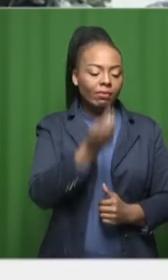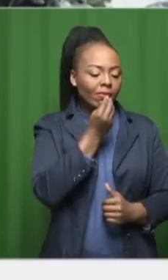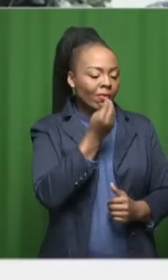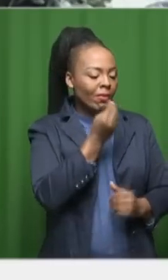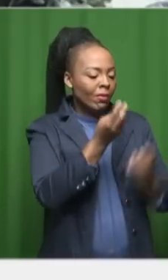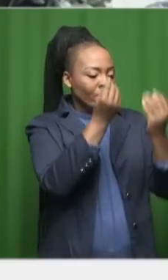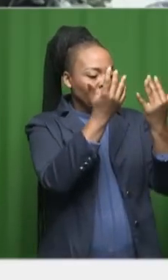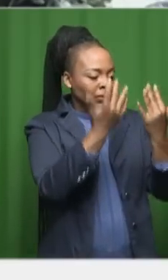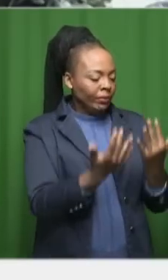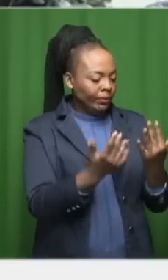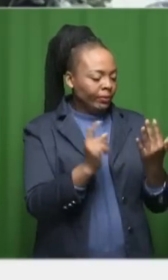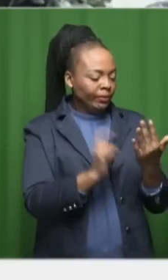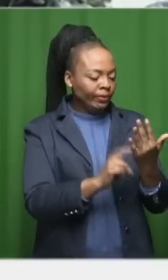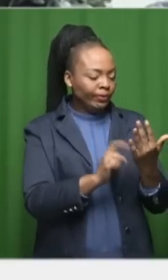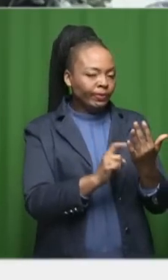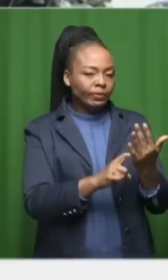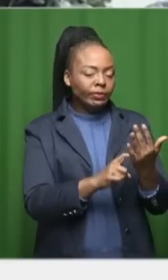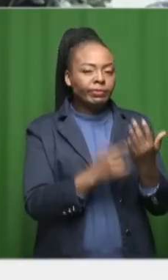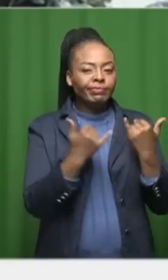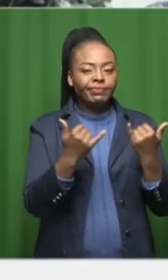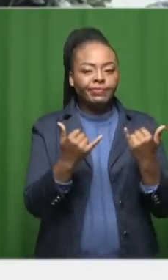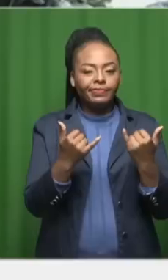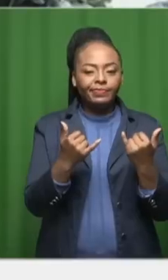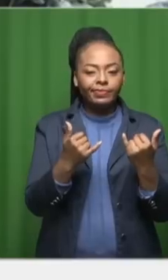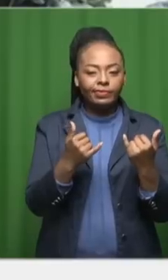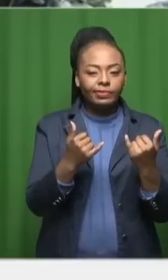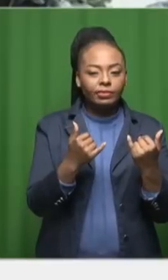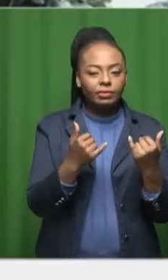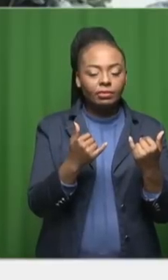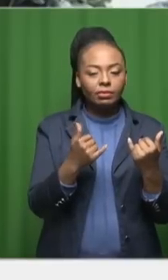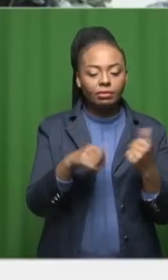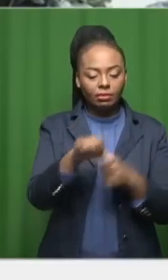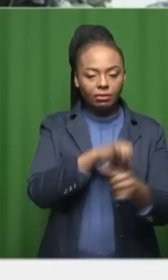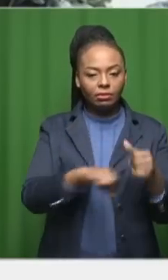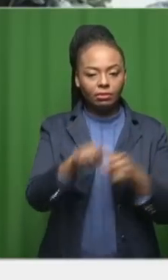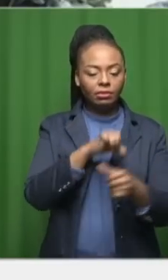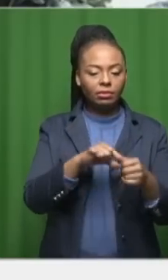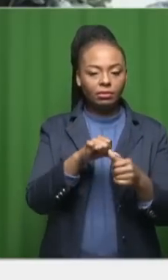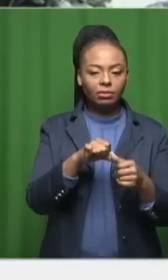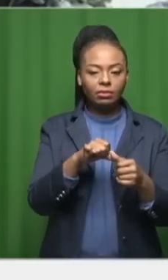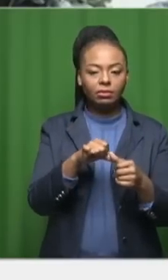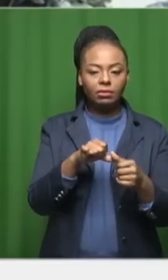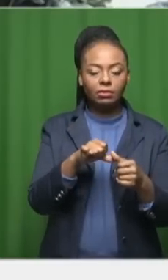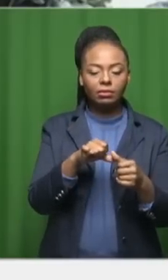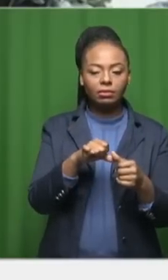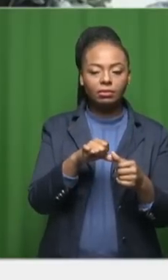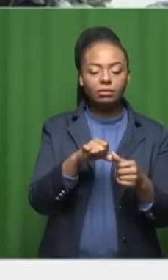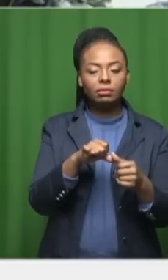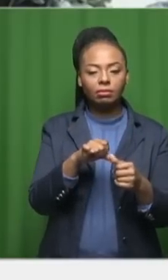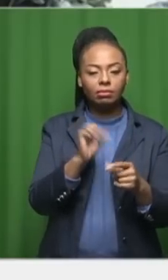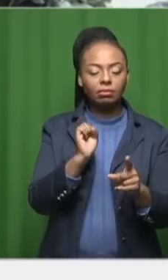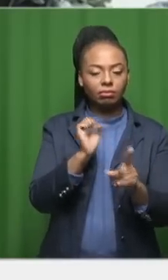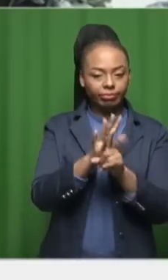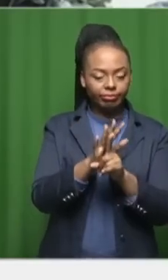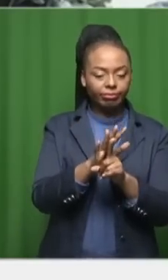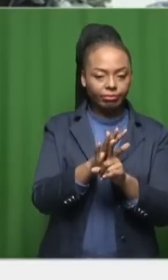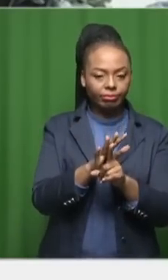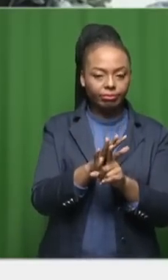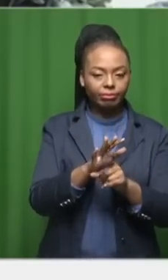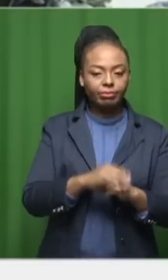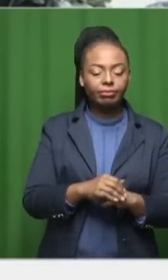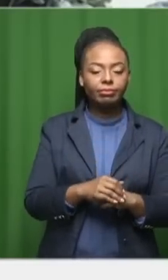was definitely a catalyst for social unrest. So the Arab Spring most